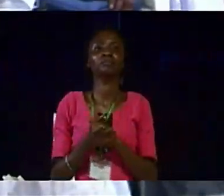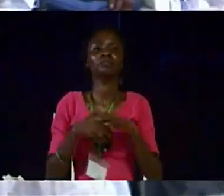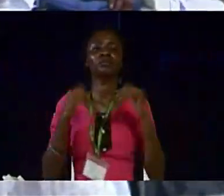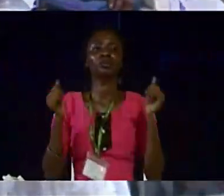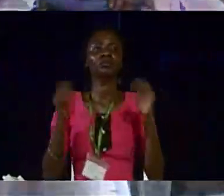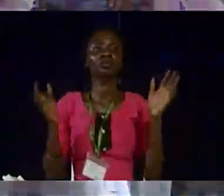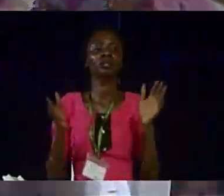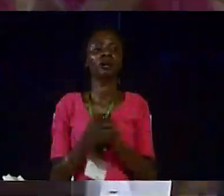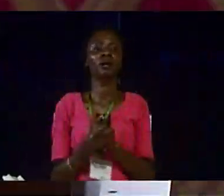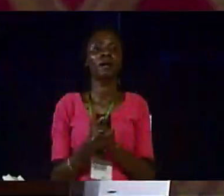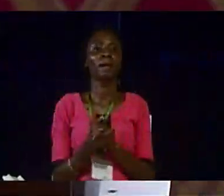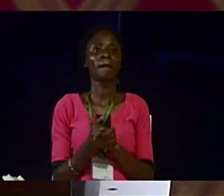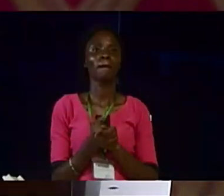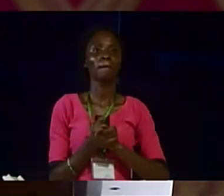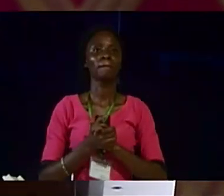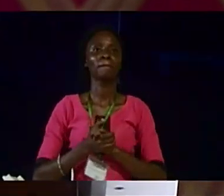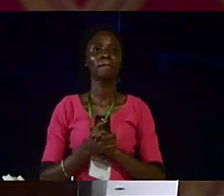hallelujah.